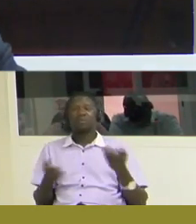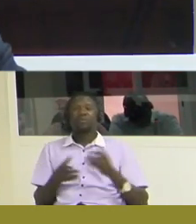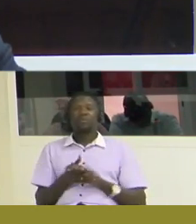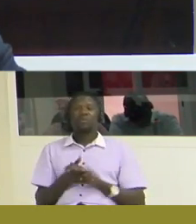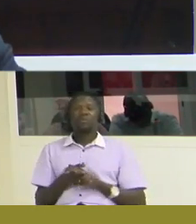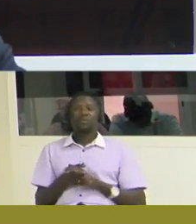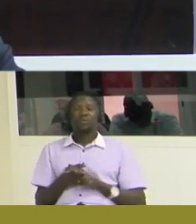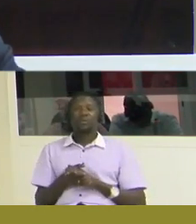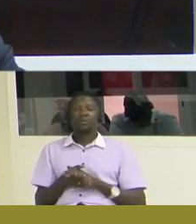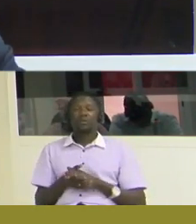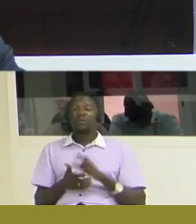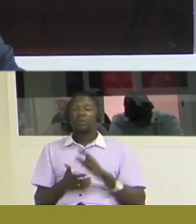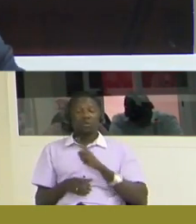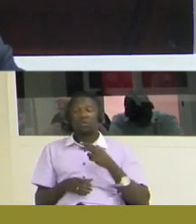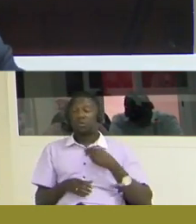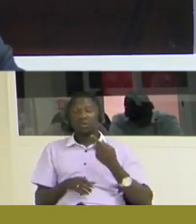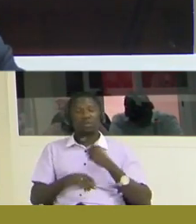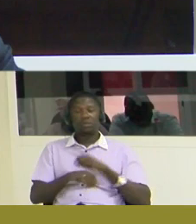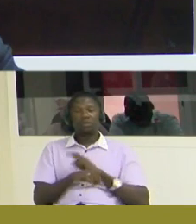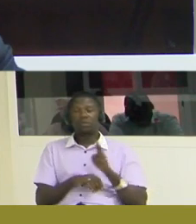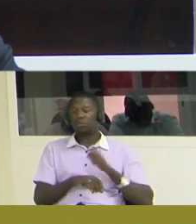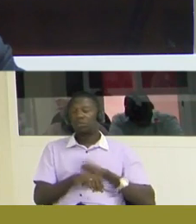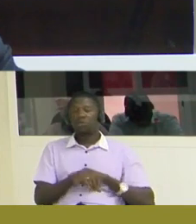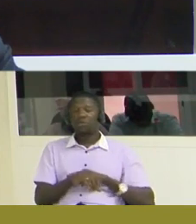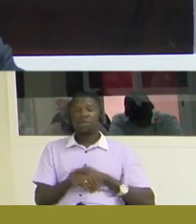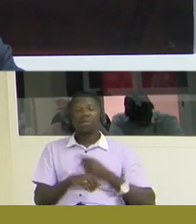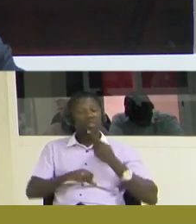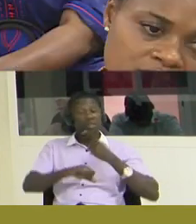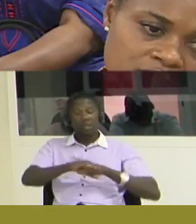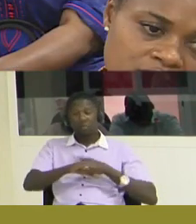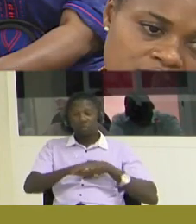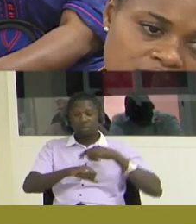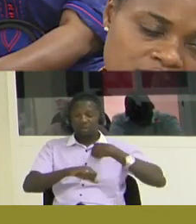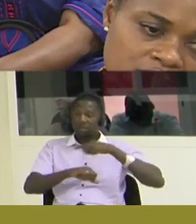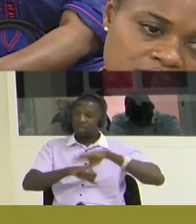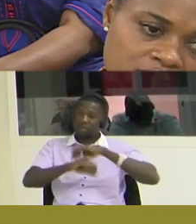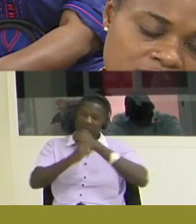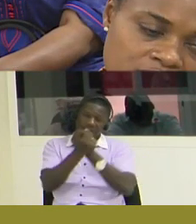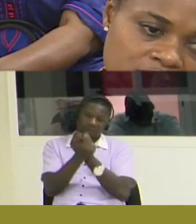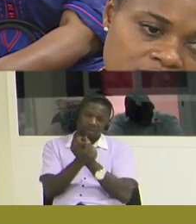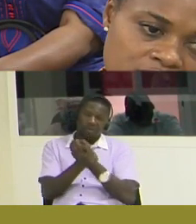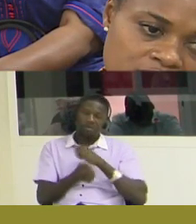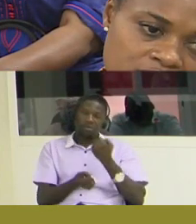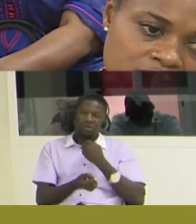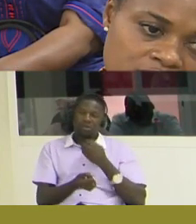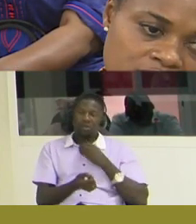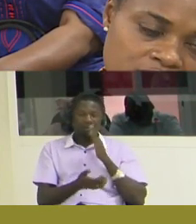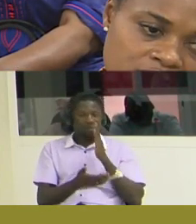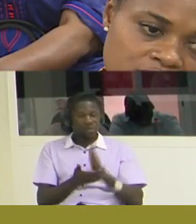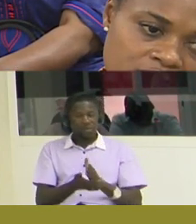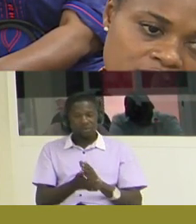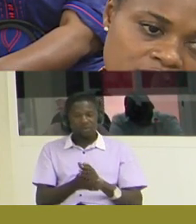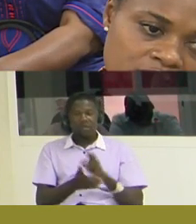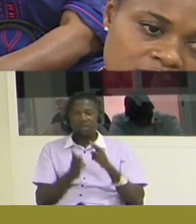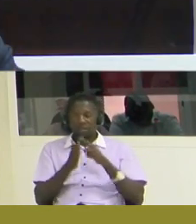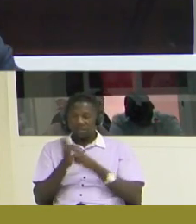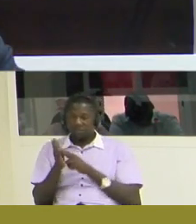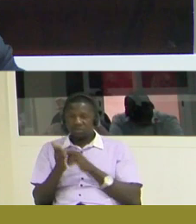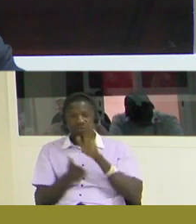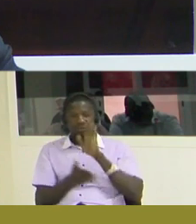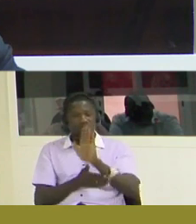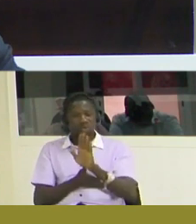the point that I arrested him I arrested him because I believed that he needed to be stopped and checked